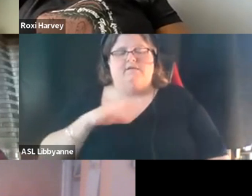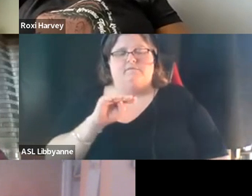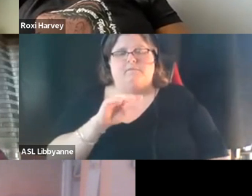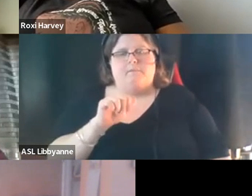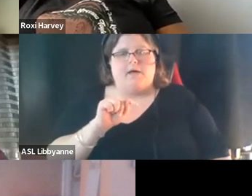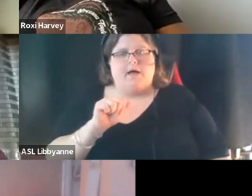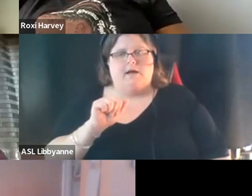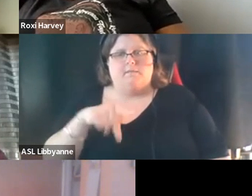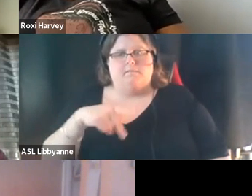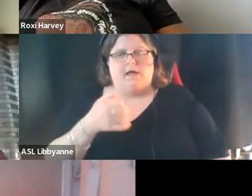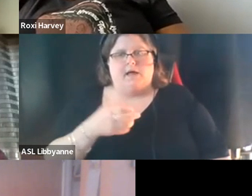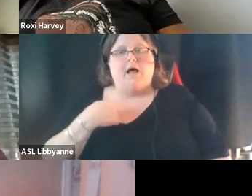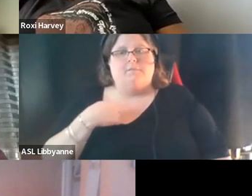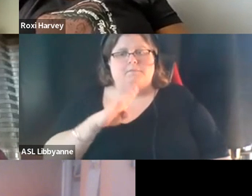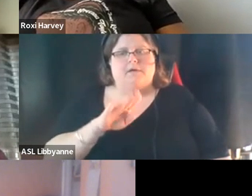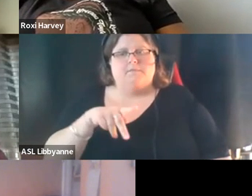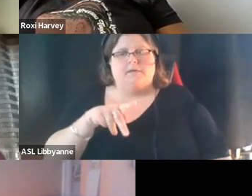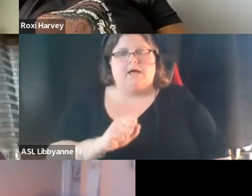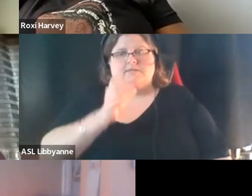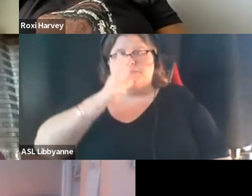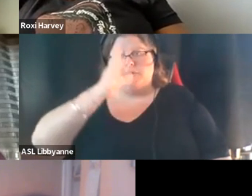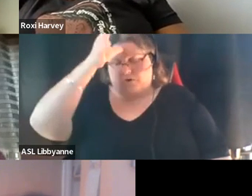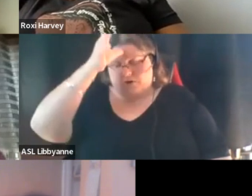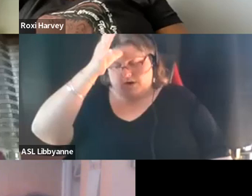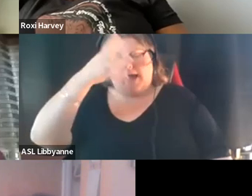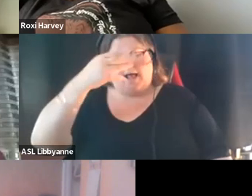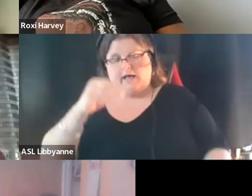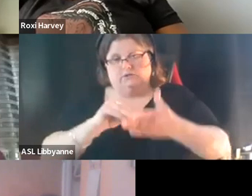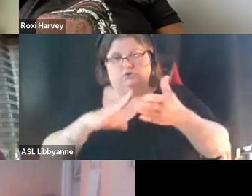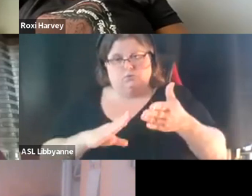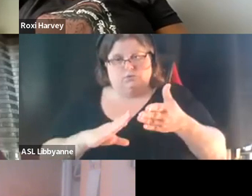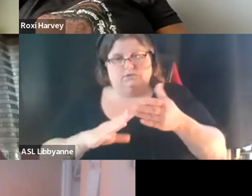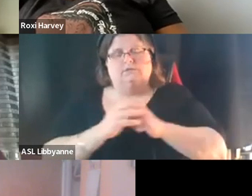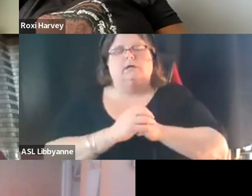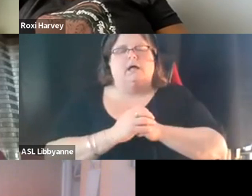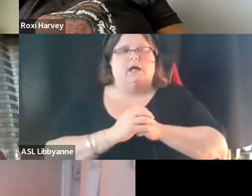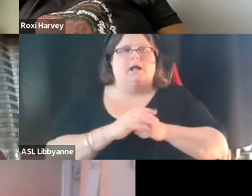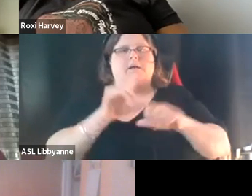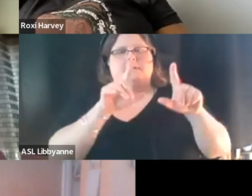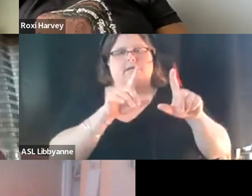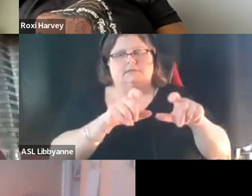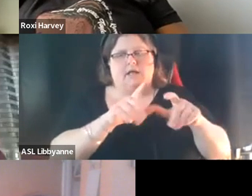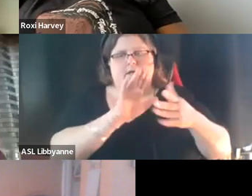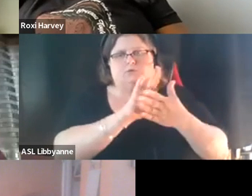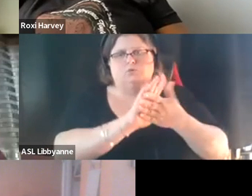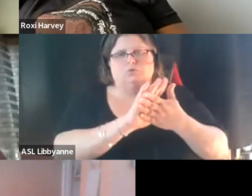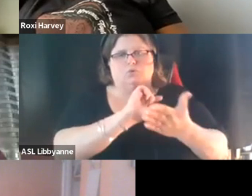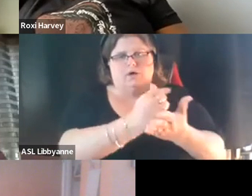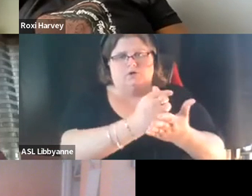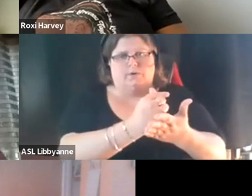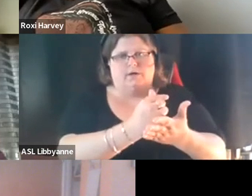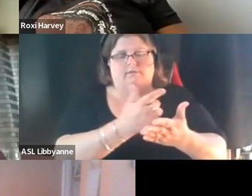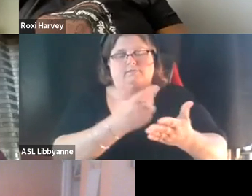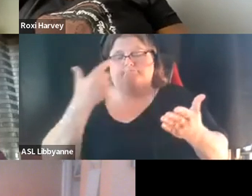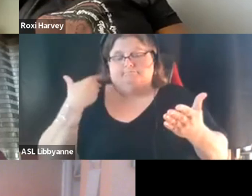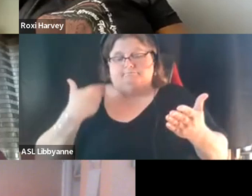a BPS student and an exam school graduate. I like to say that I am evidence that